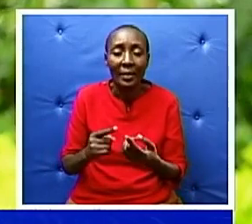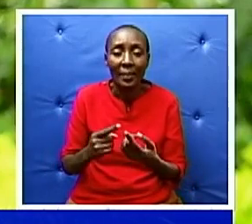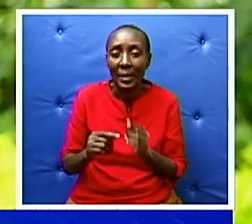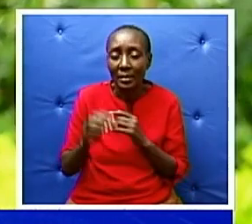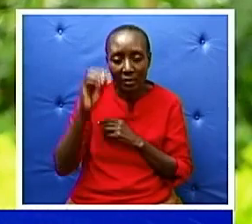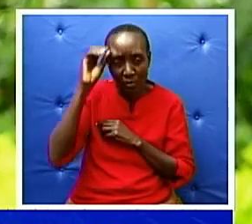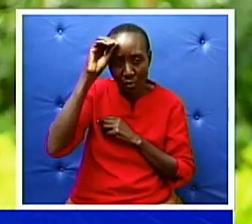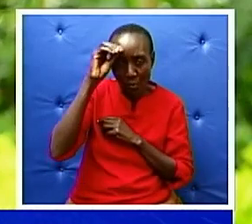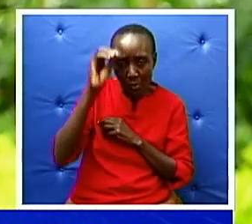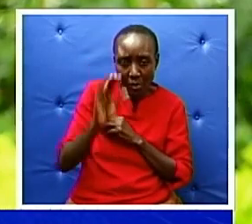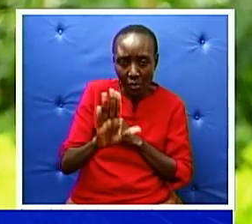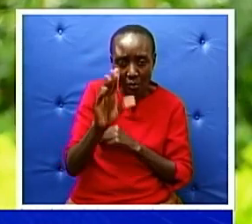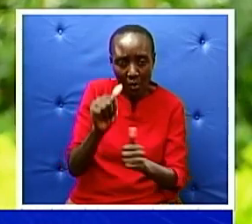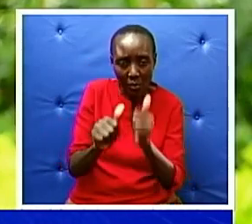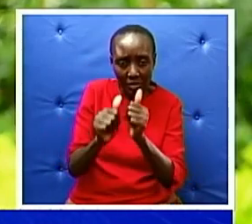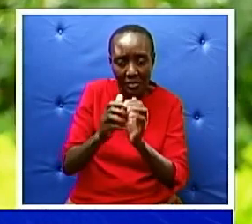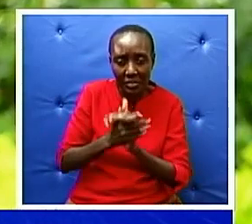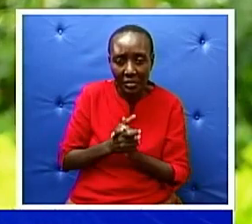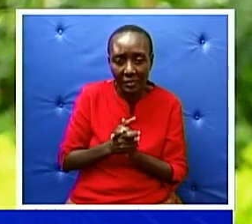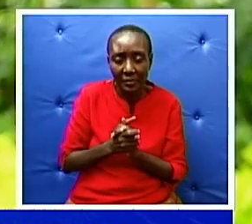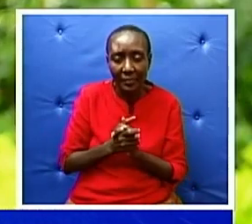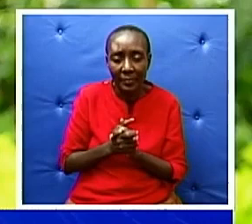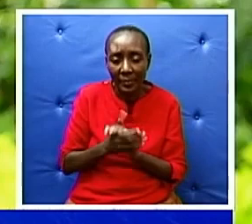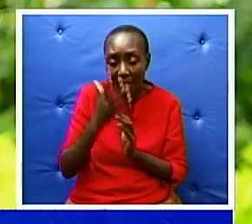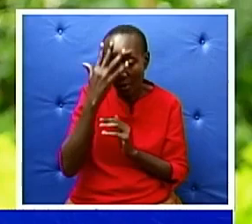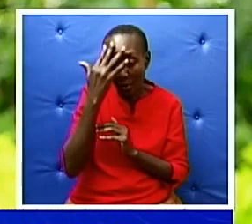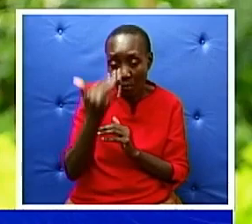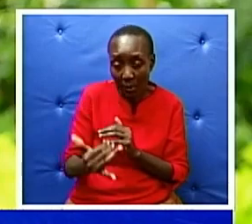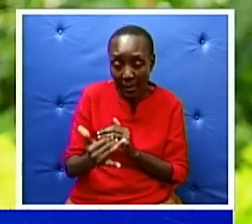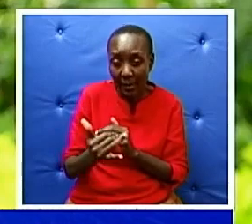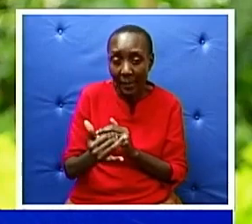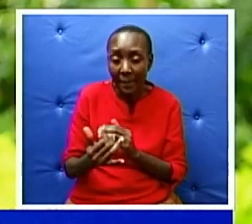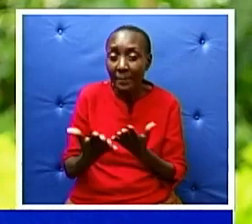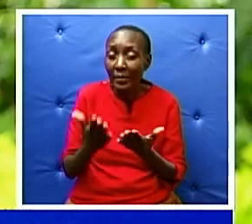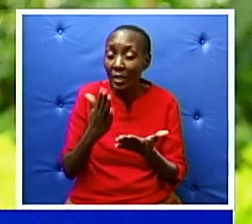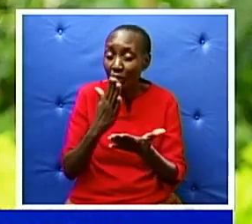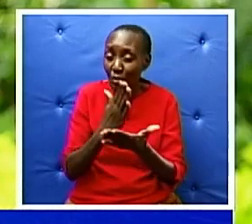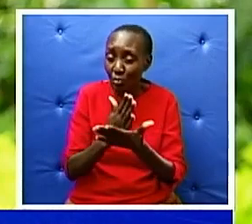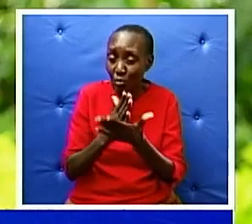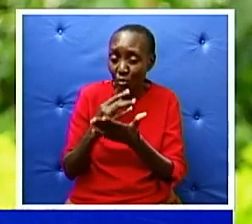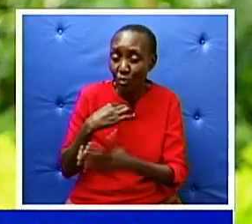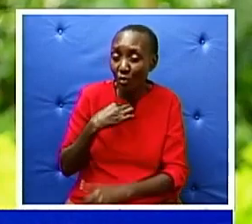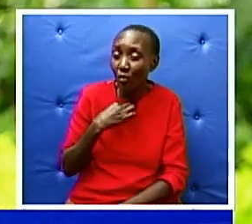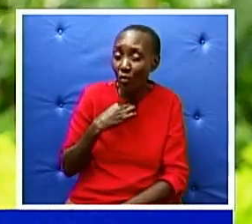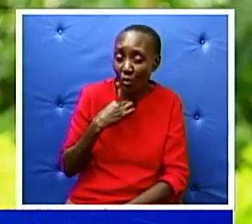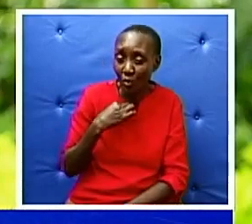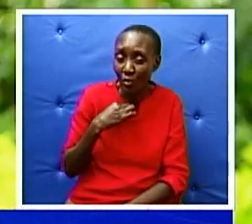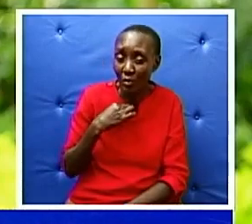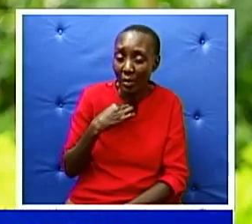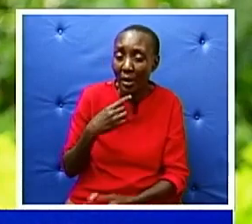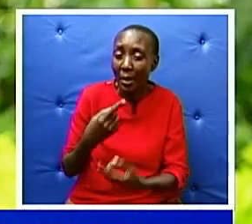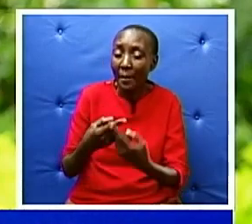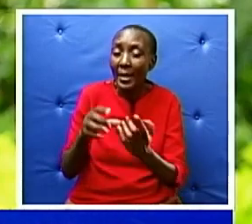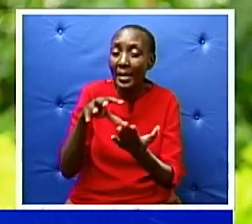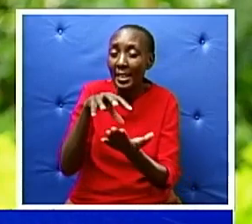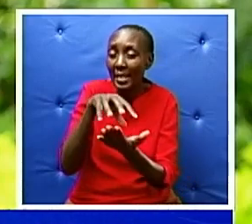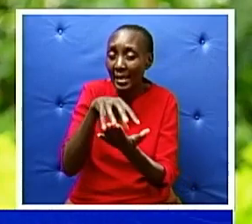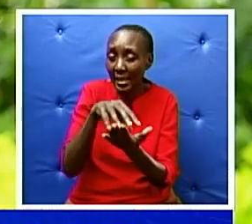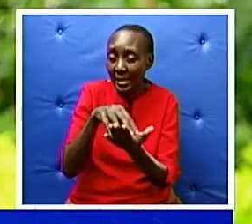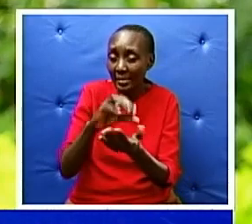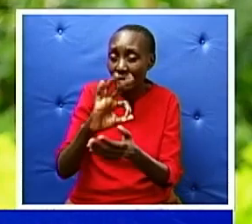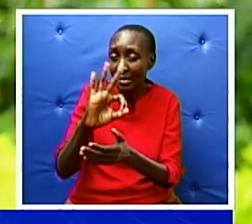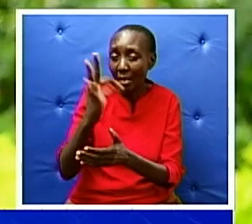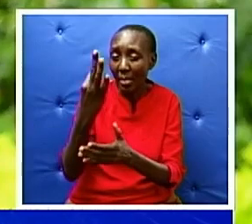are your thoughts on the same? Because while it is voluntary, the cases, the third